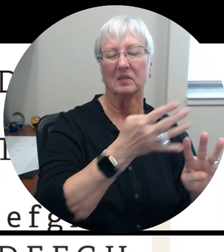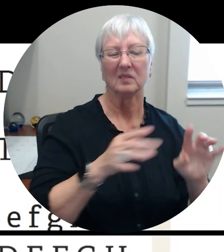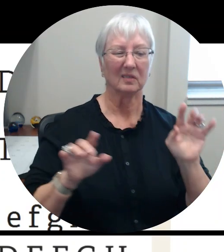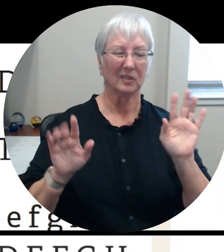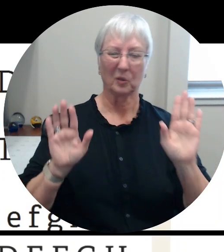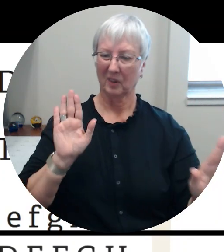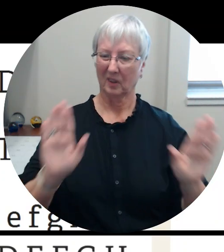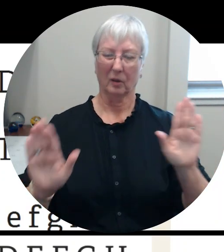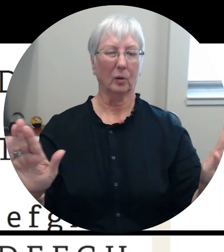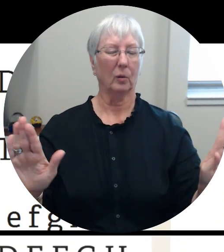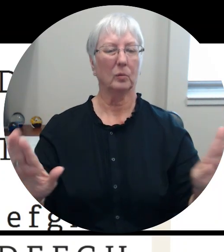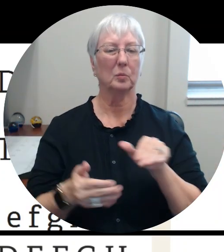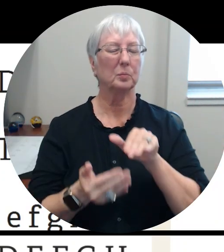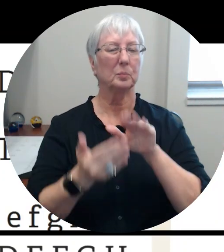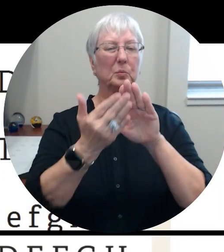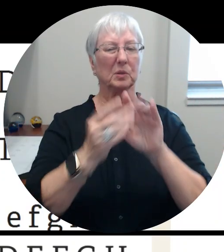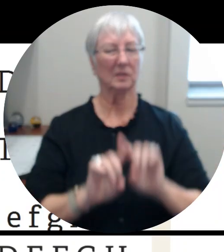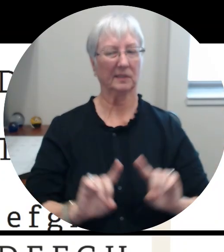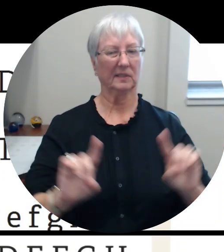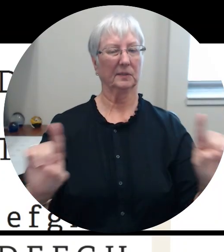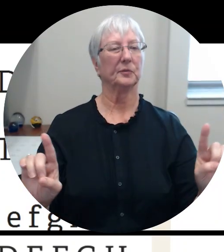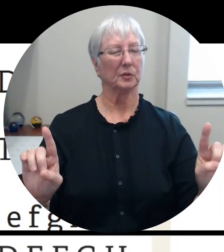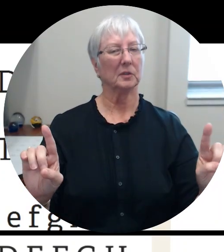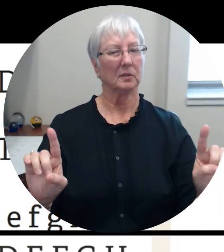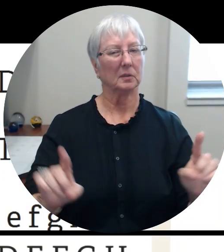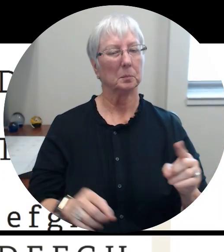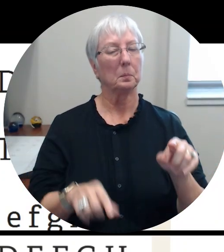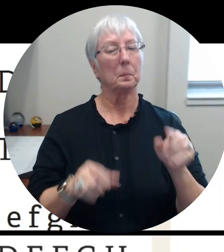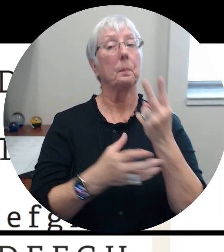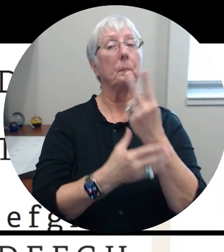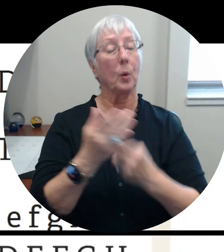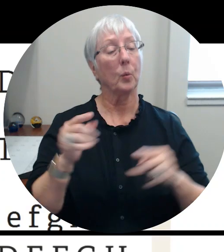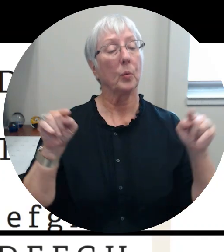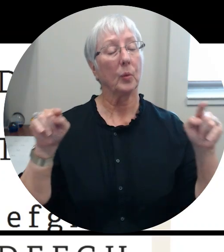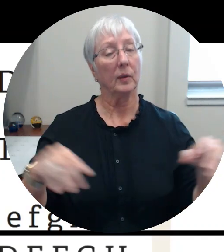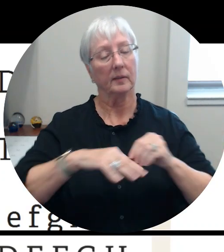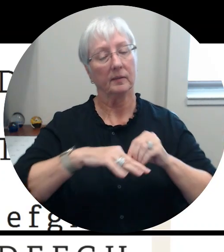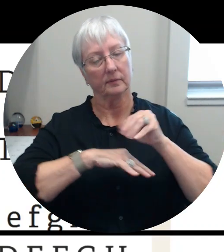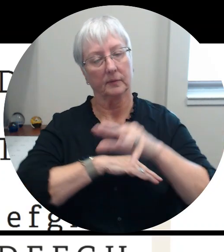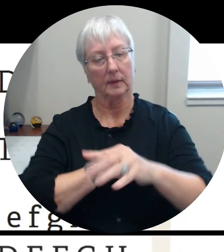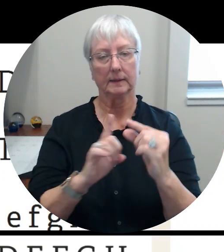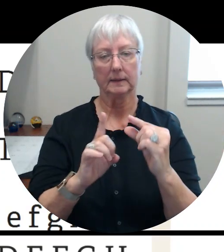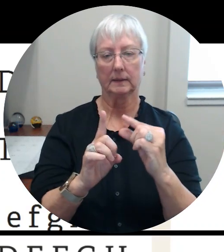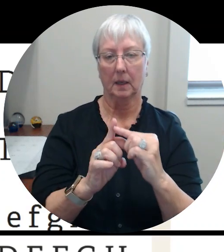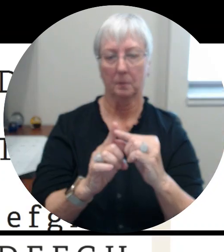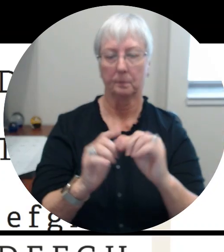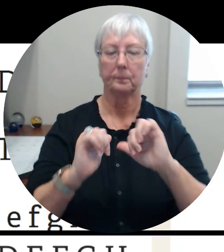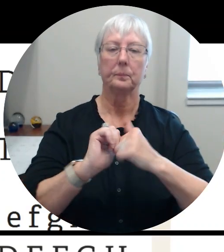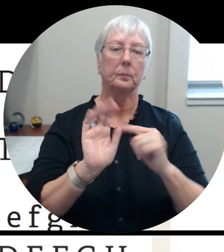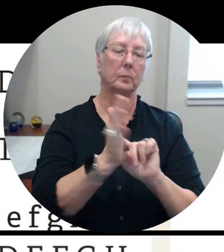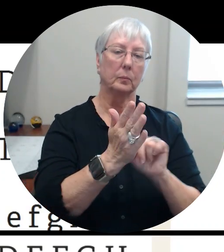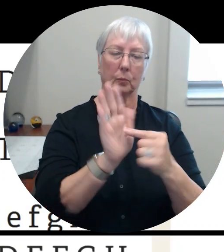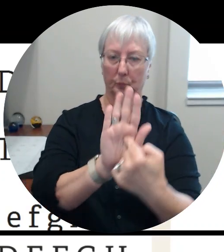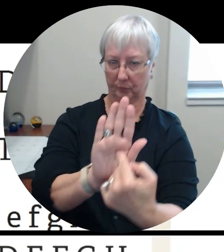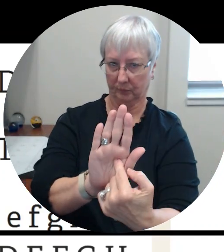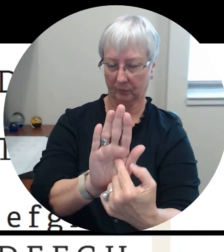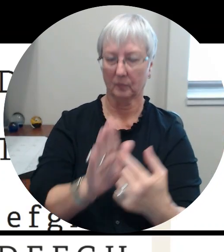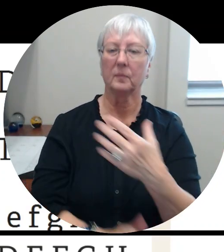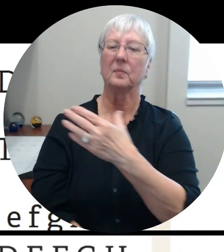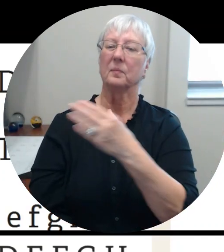approaches. Neither is right or wrong, but both affect how our type is rendered and how these smooth shapes are applied to a rather coarse pixel